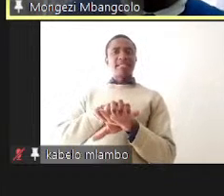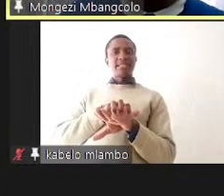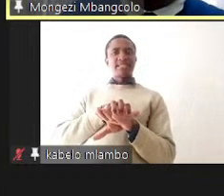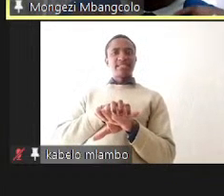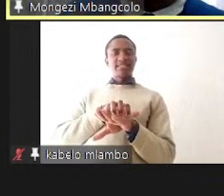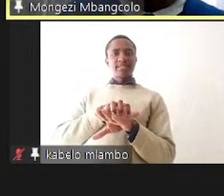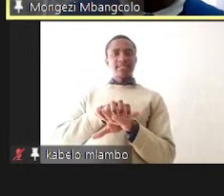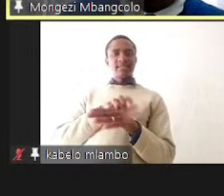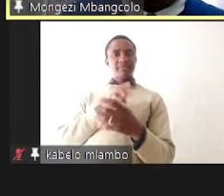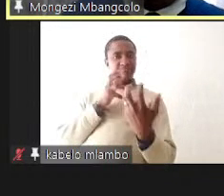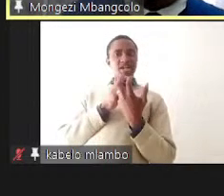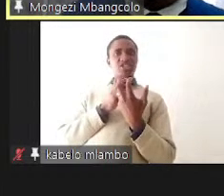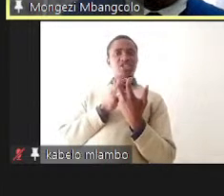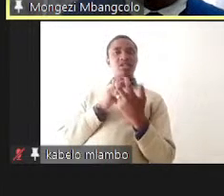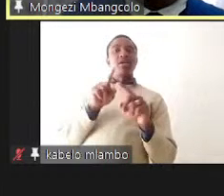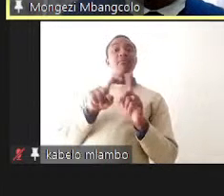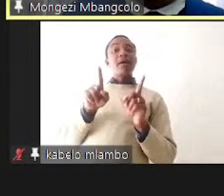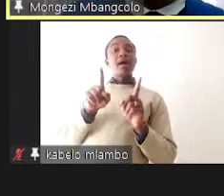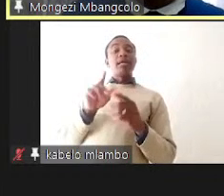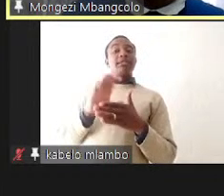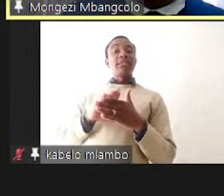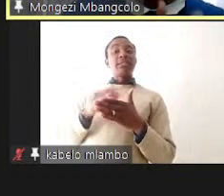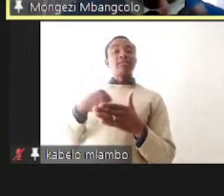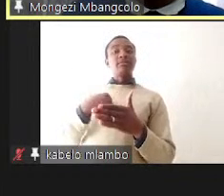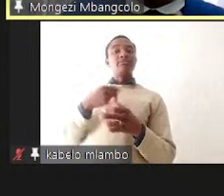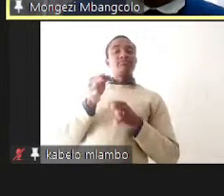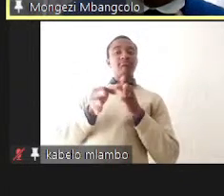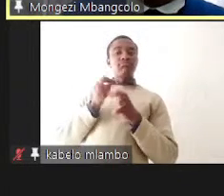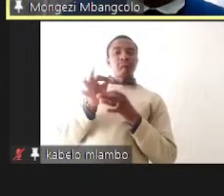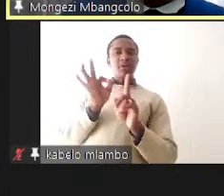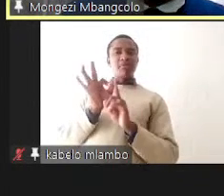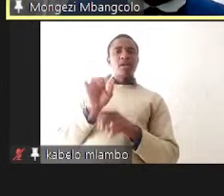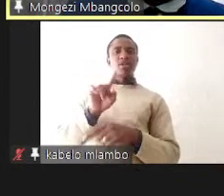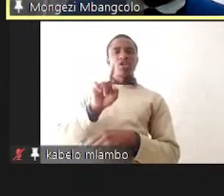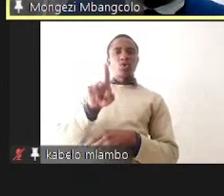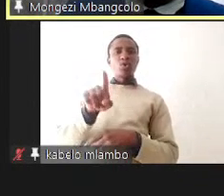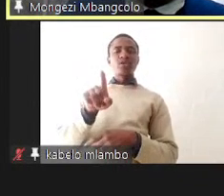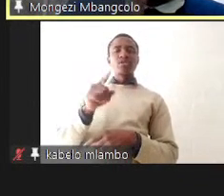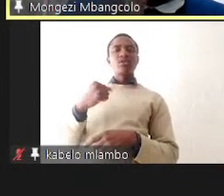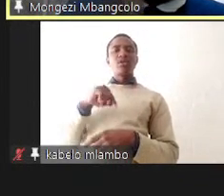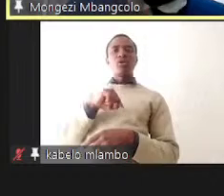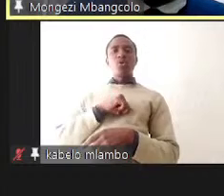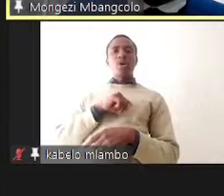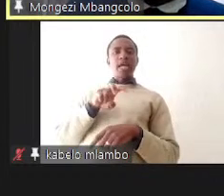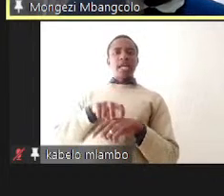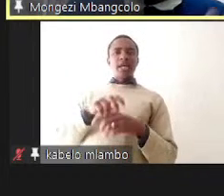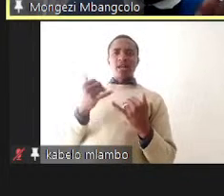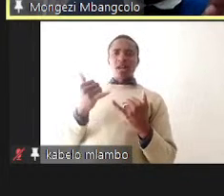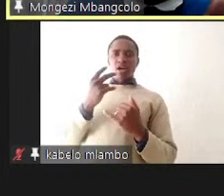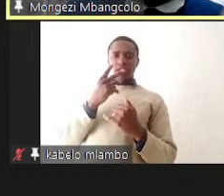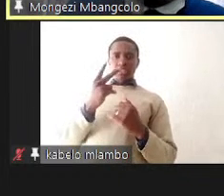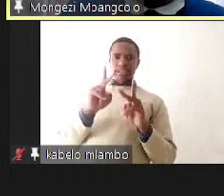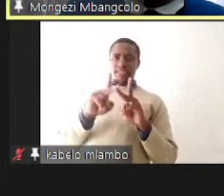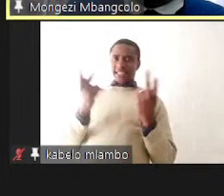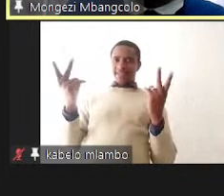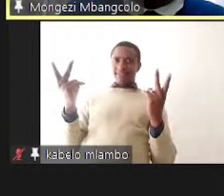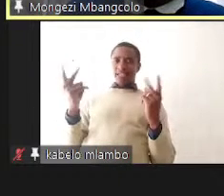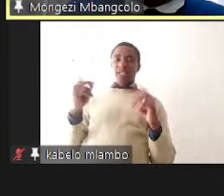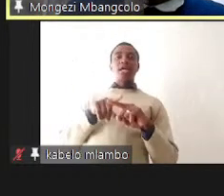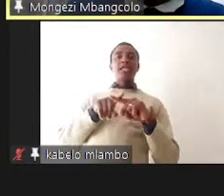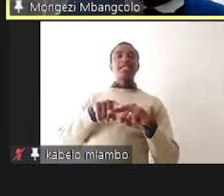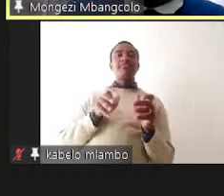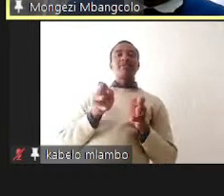particular. But the reason why I'm raising this particular question, where we have to distinguish now, that is dependent on the